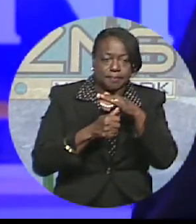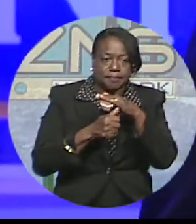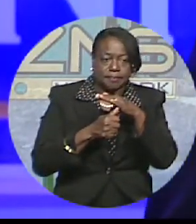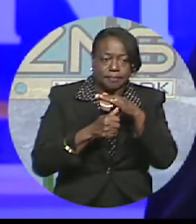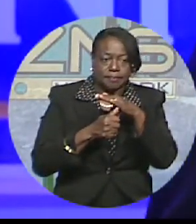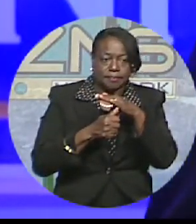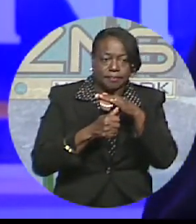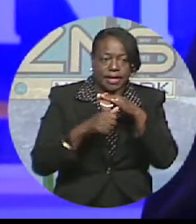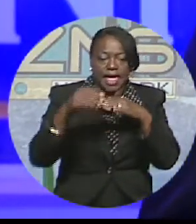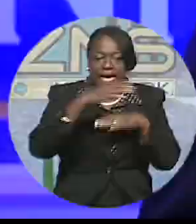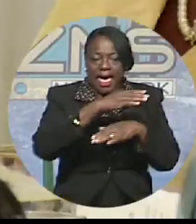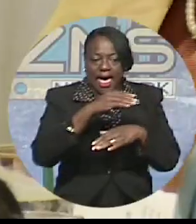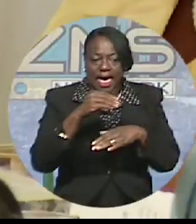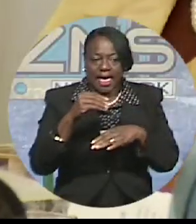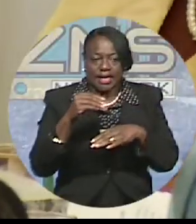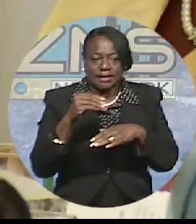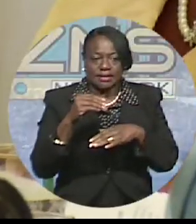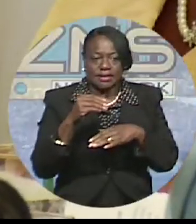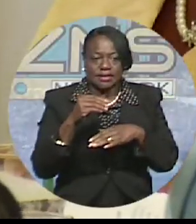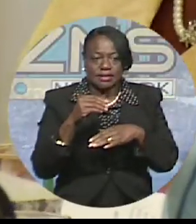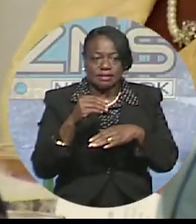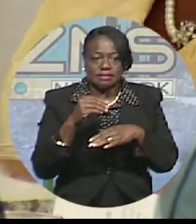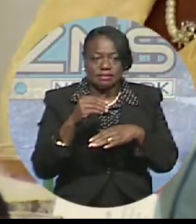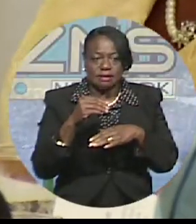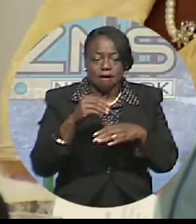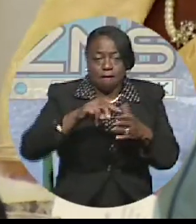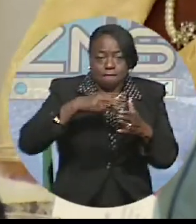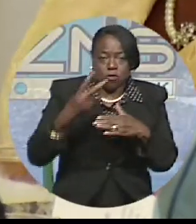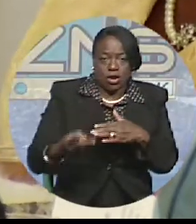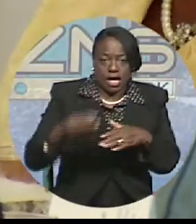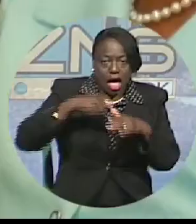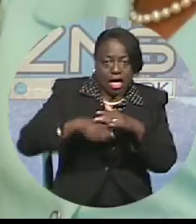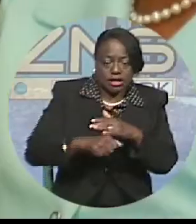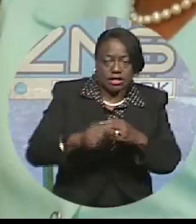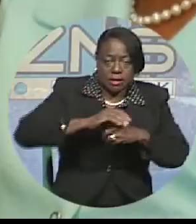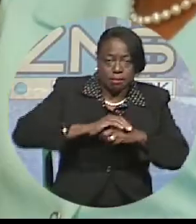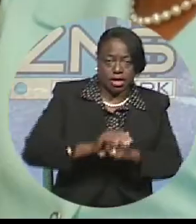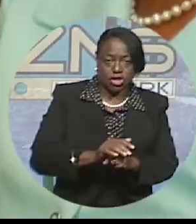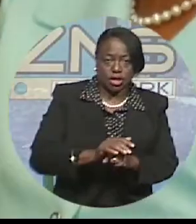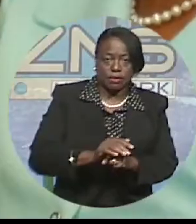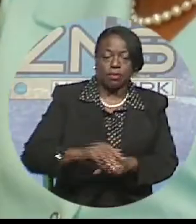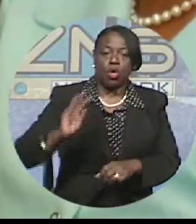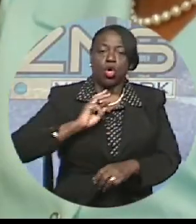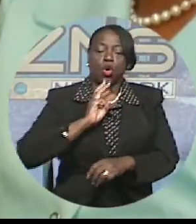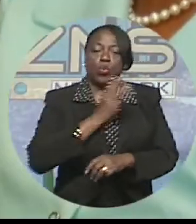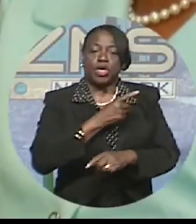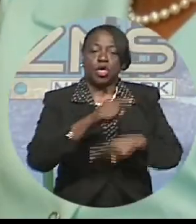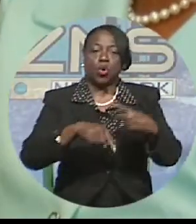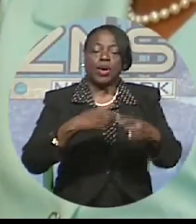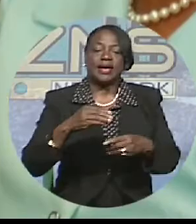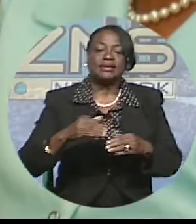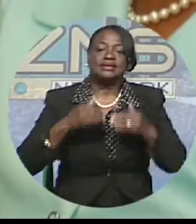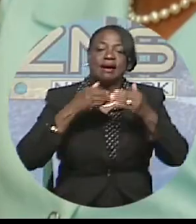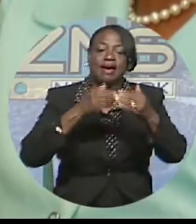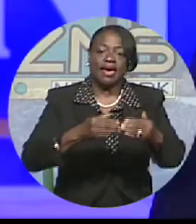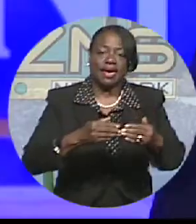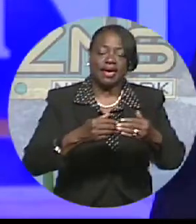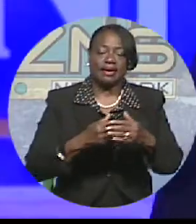and buckling under the pressure, we went ahead resolutely,